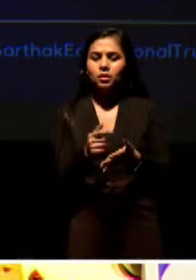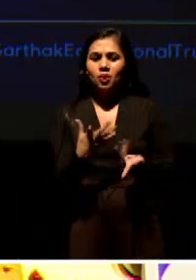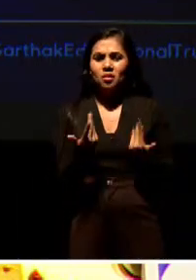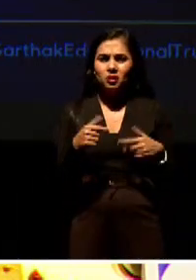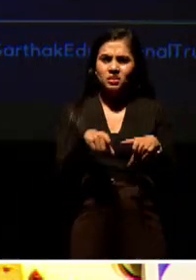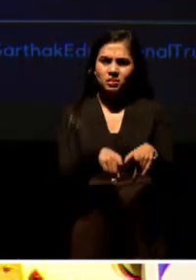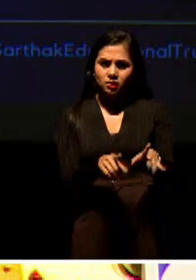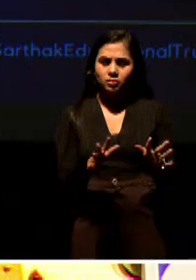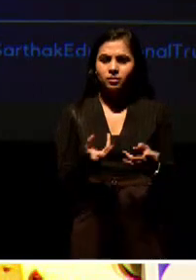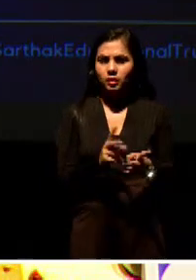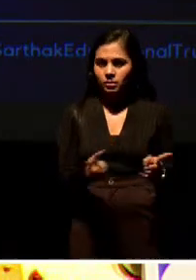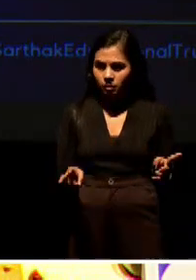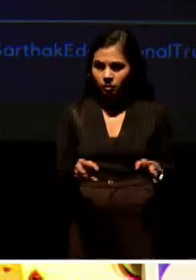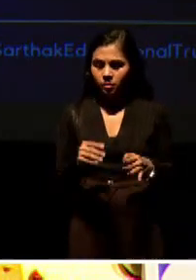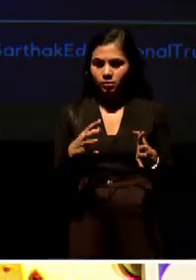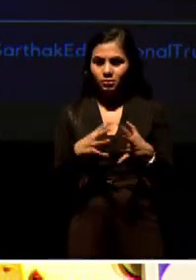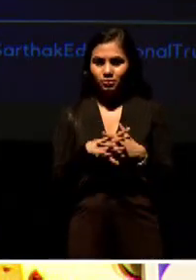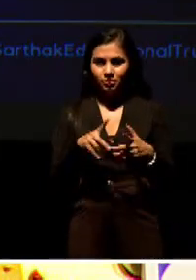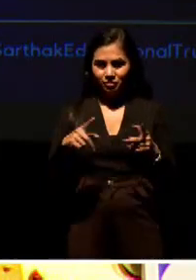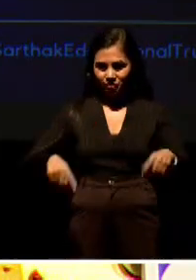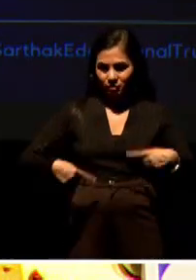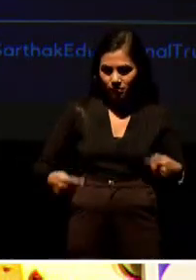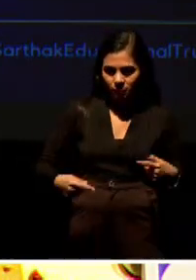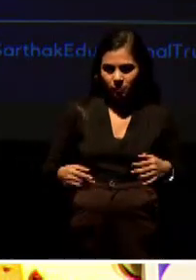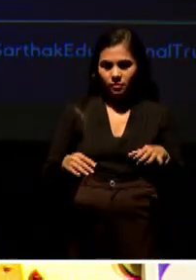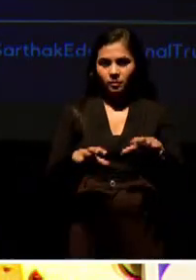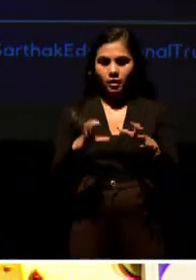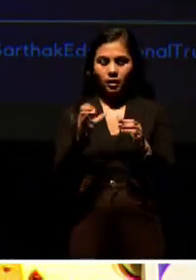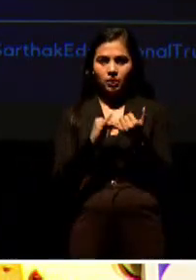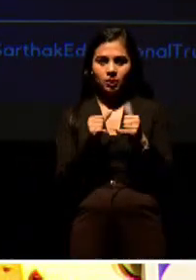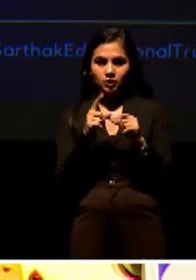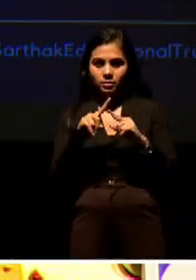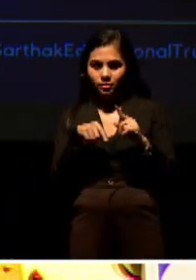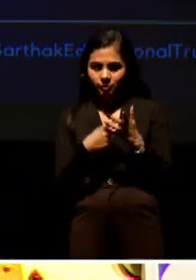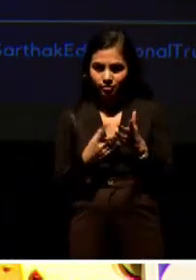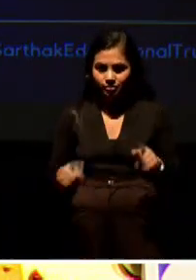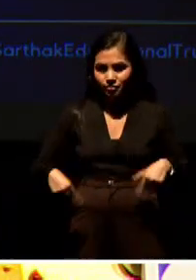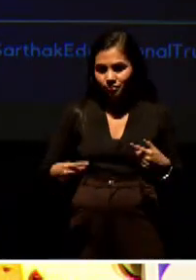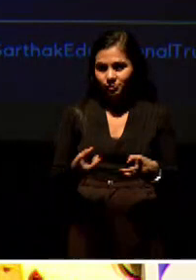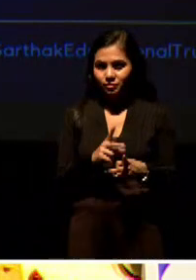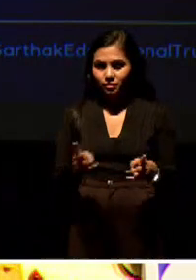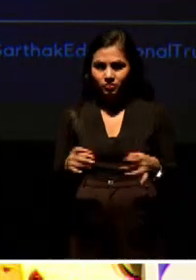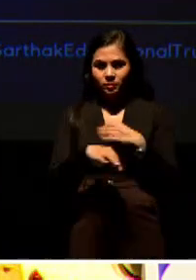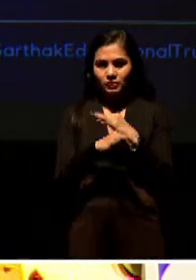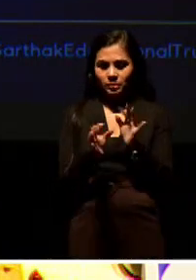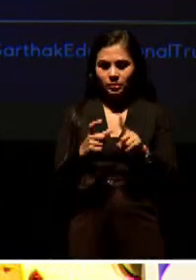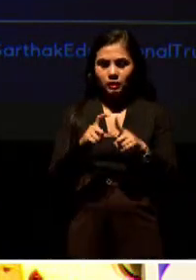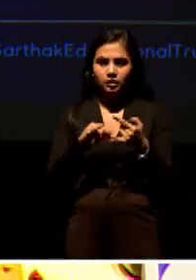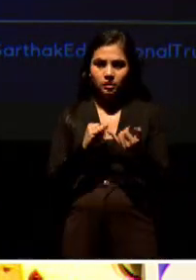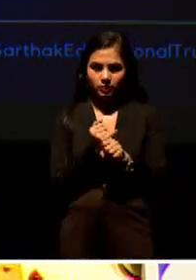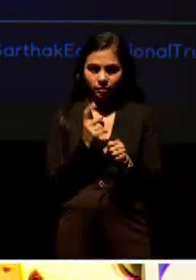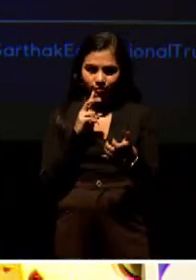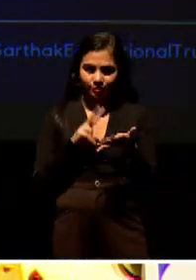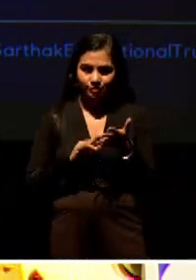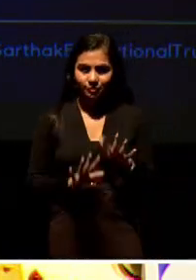need a caster wheel in the wheelchair? And that too, the caster wheel is the imported caster wheel and imported design, I would say, with very,